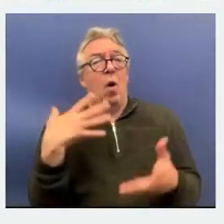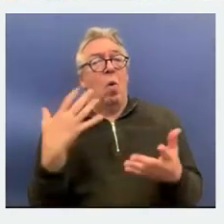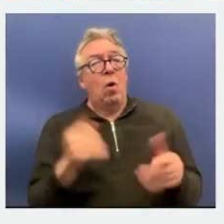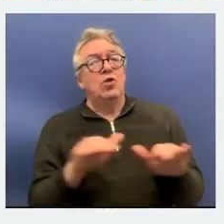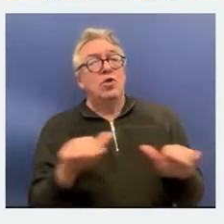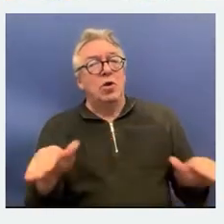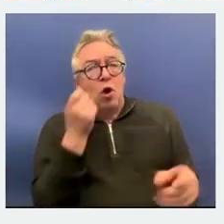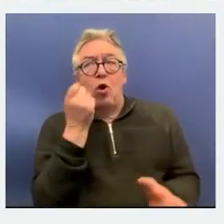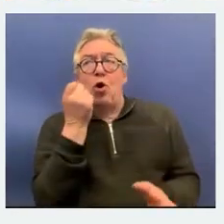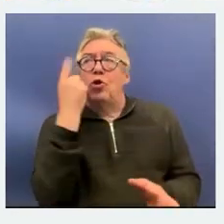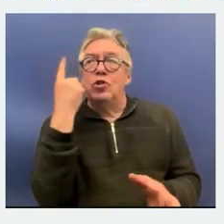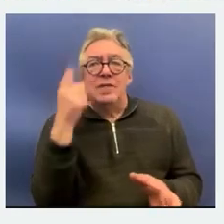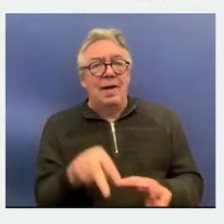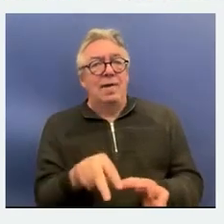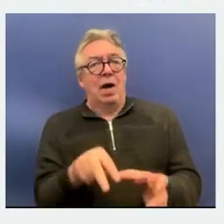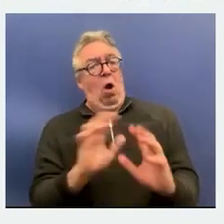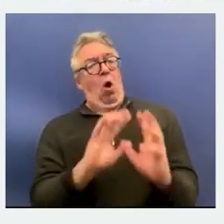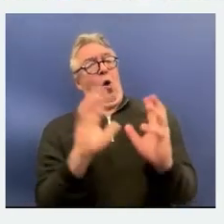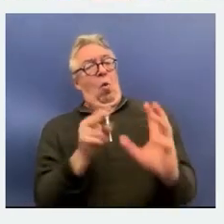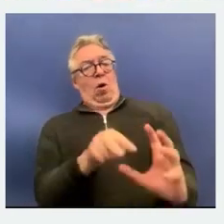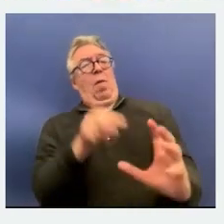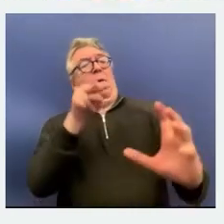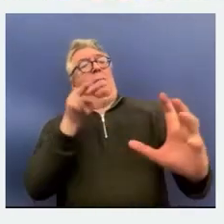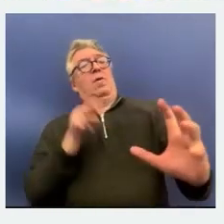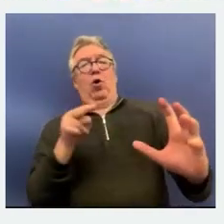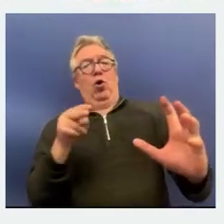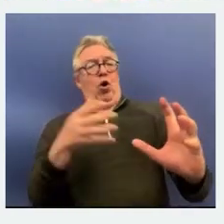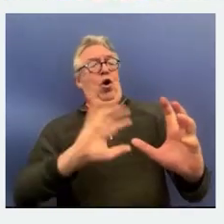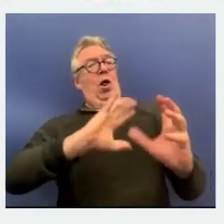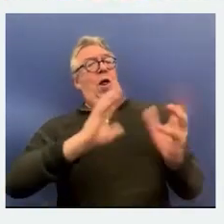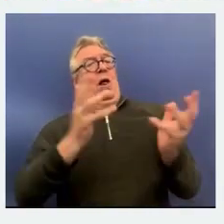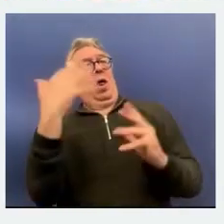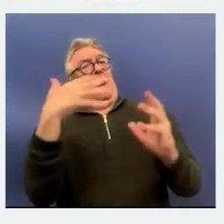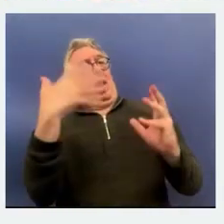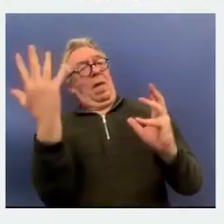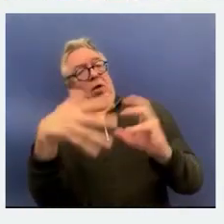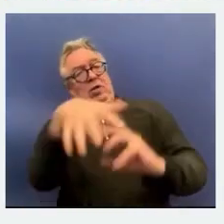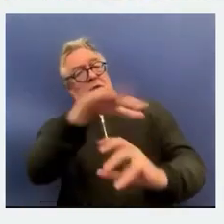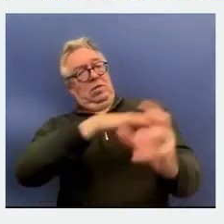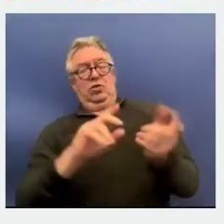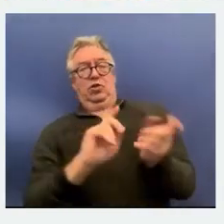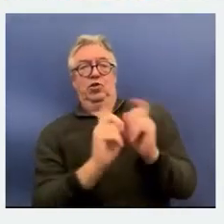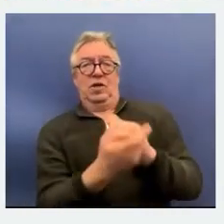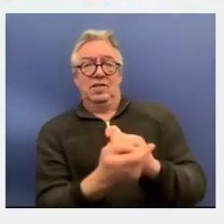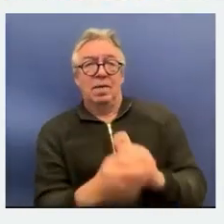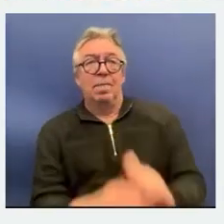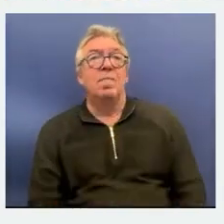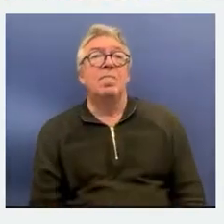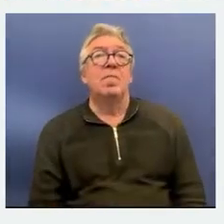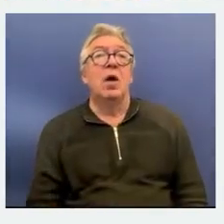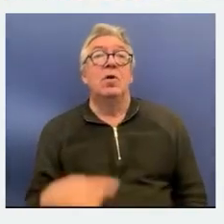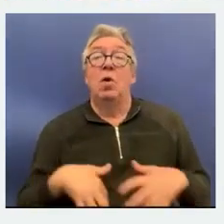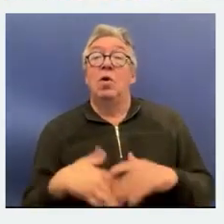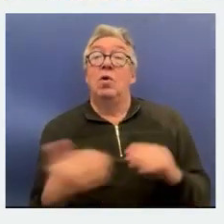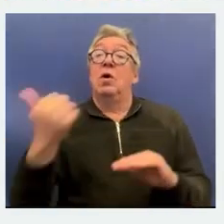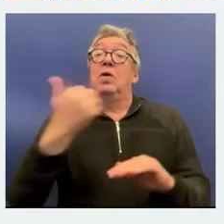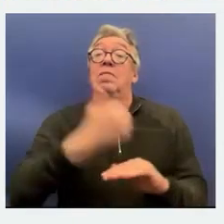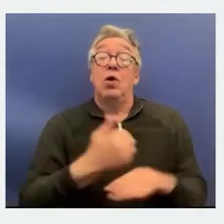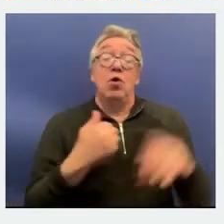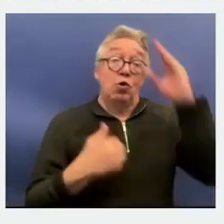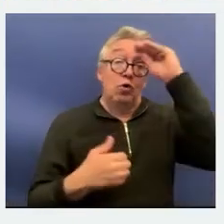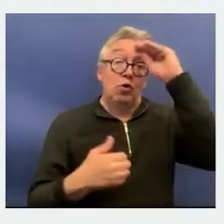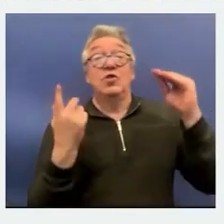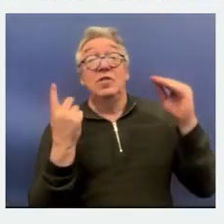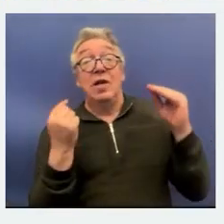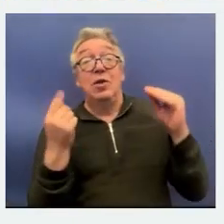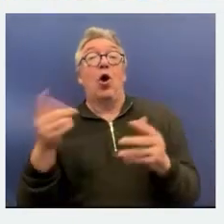face. So we developed this tool about gender and climate crisis, and right from the start we realized we have to